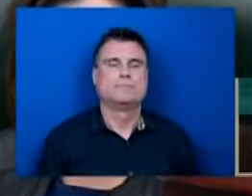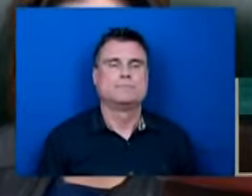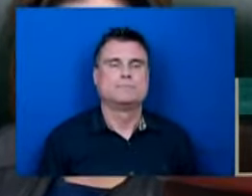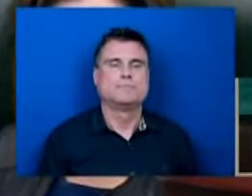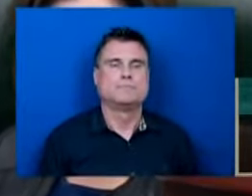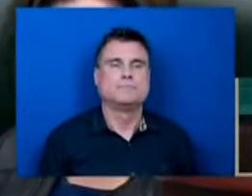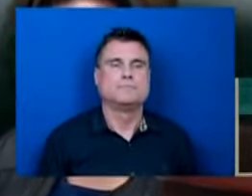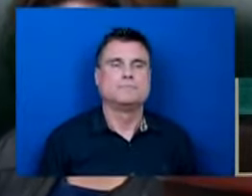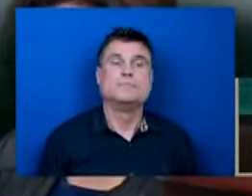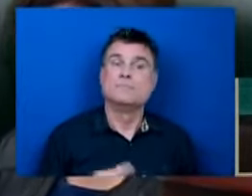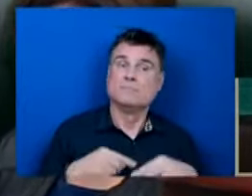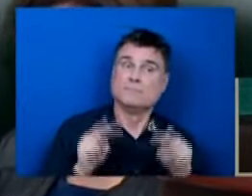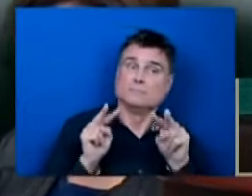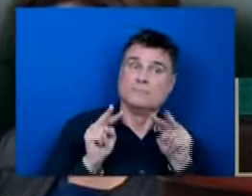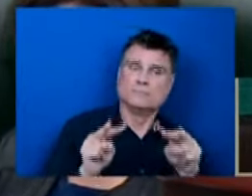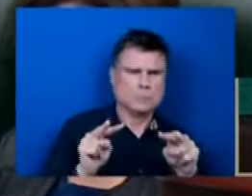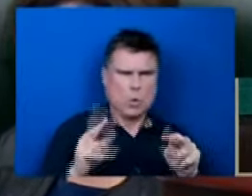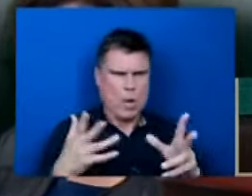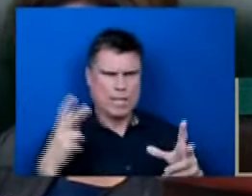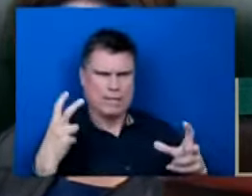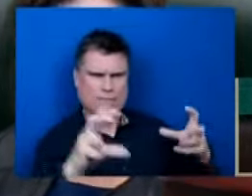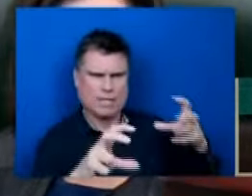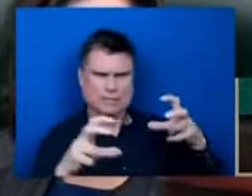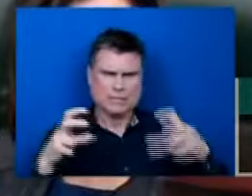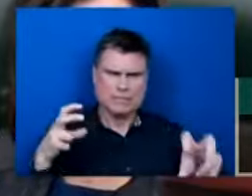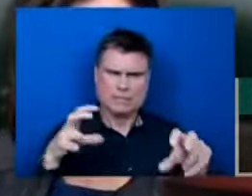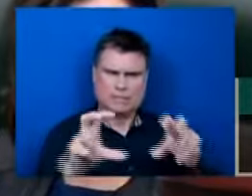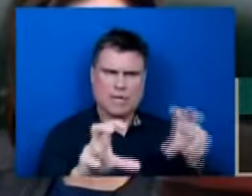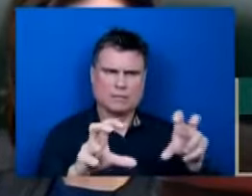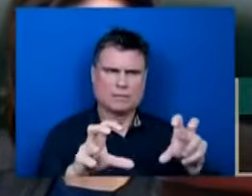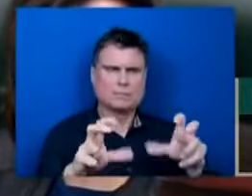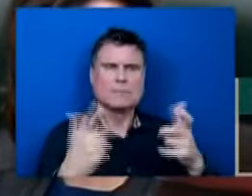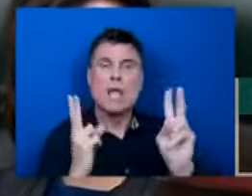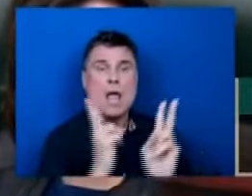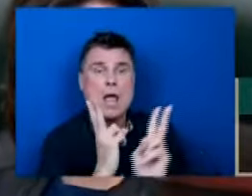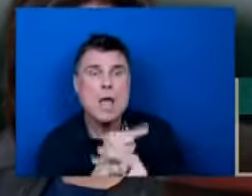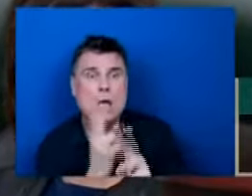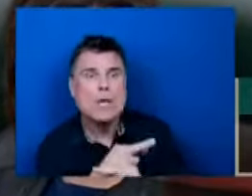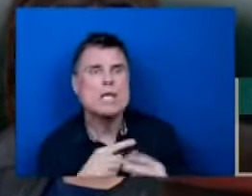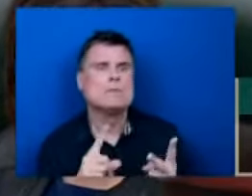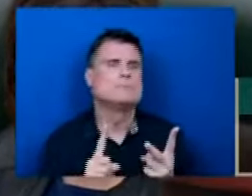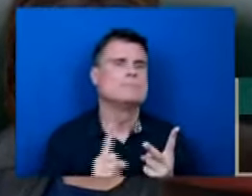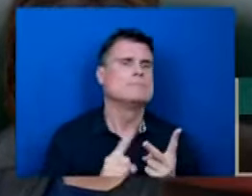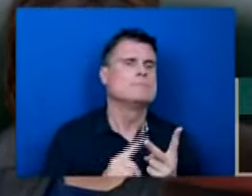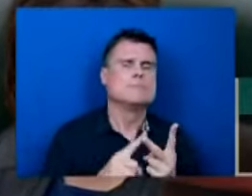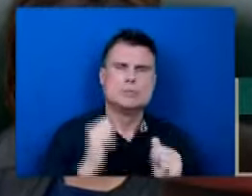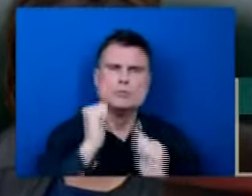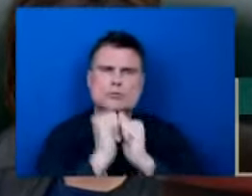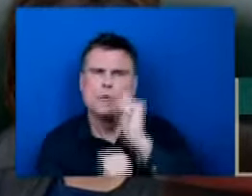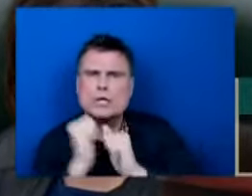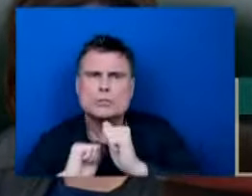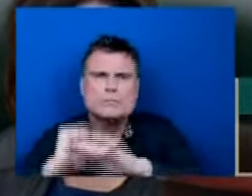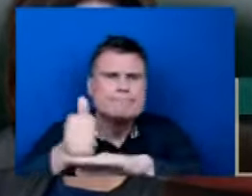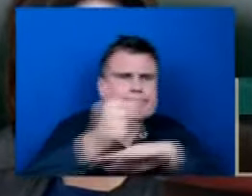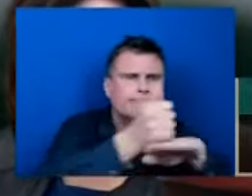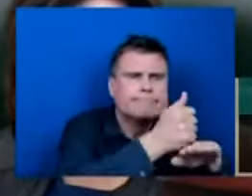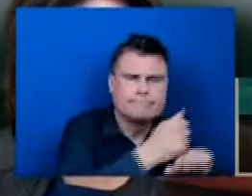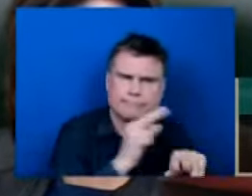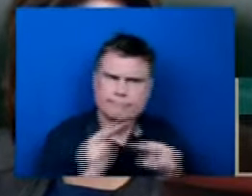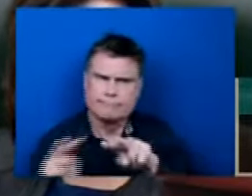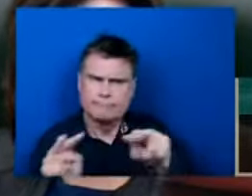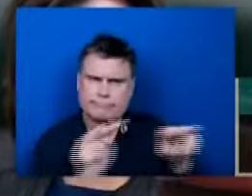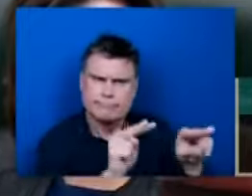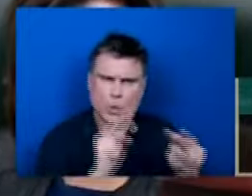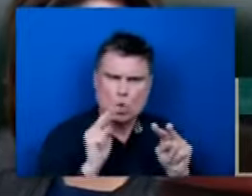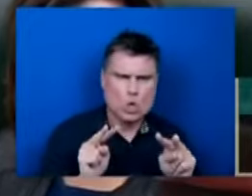reflected in our capital plan. Our focus included projects that would improve our competitiveness and productivity, projects that would position the